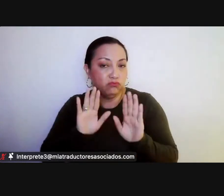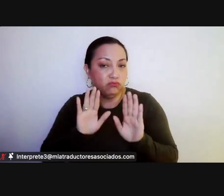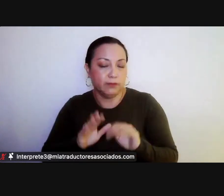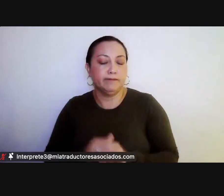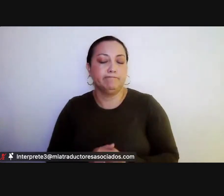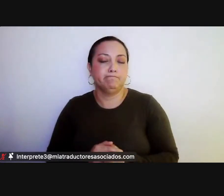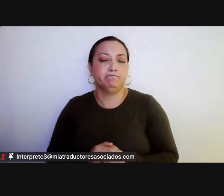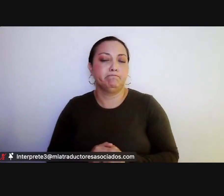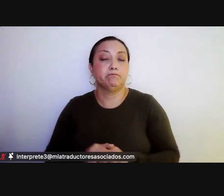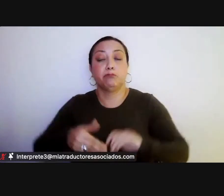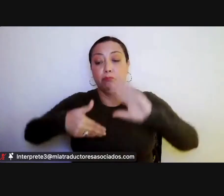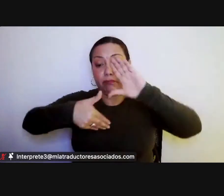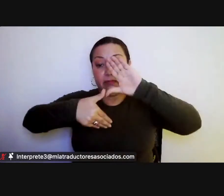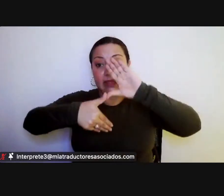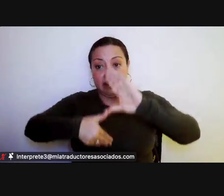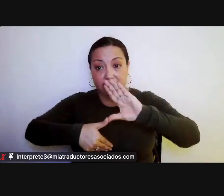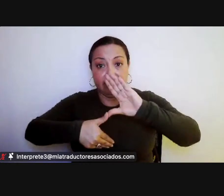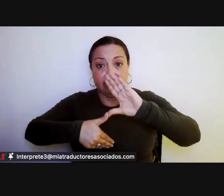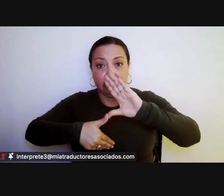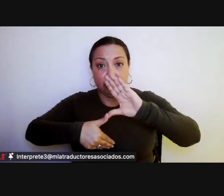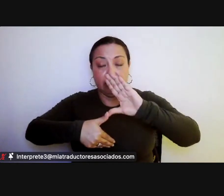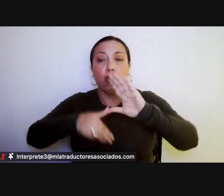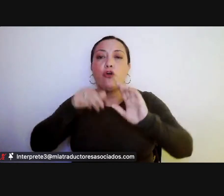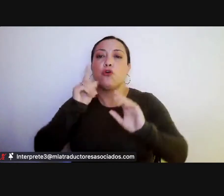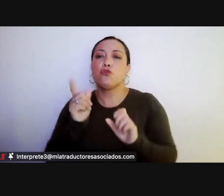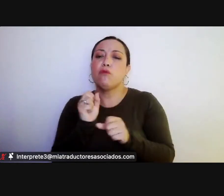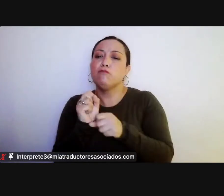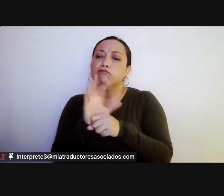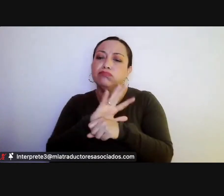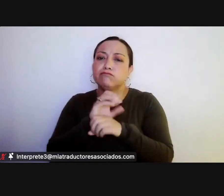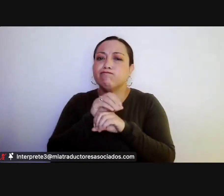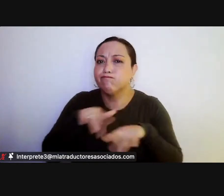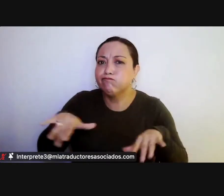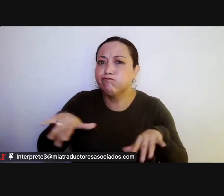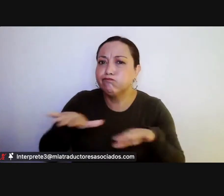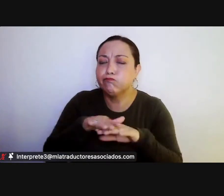district level. And the pandemic really